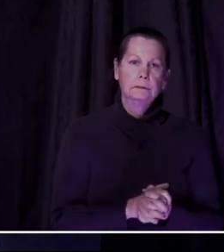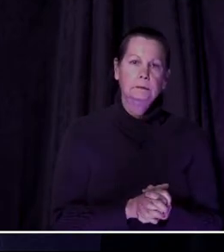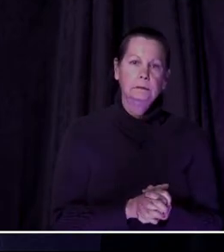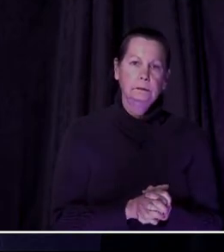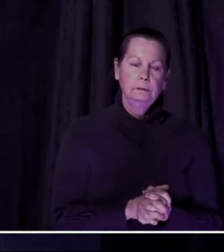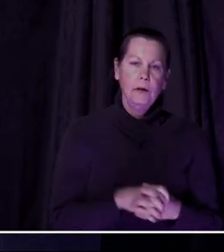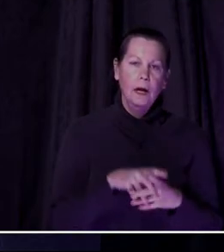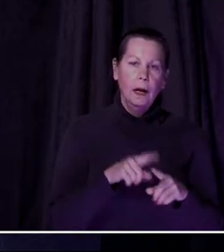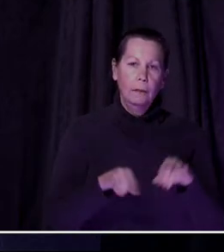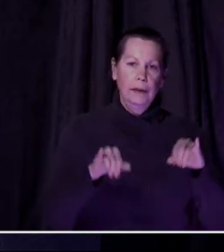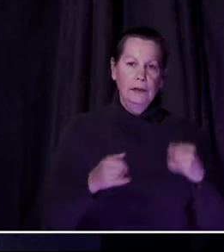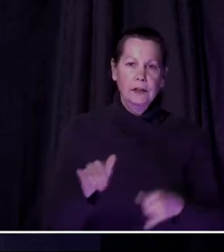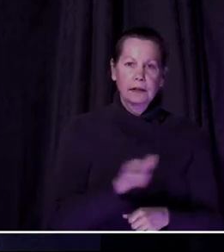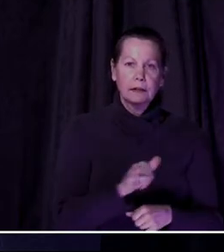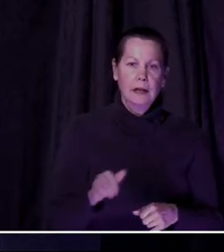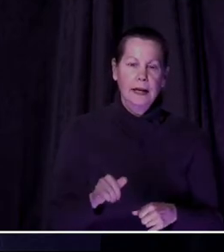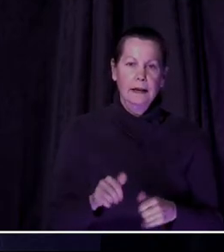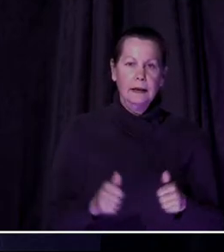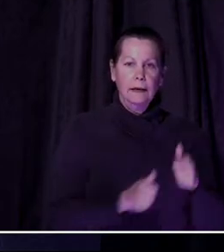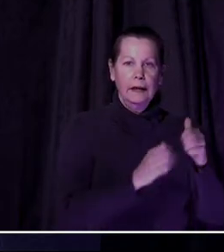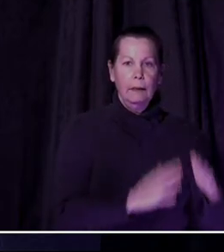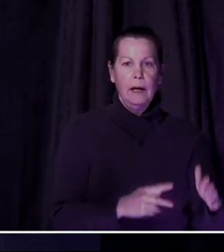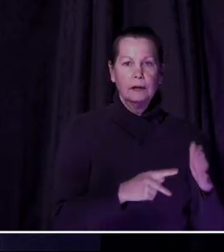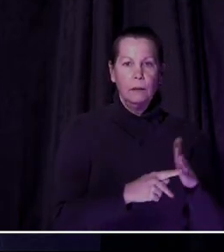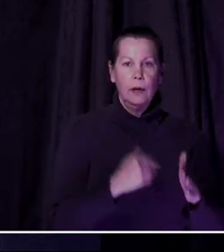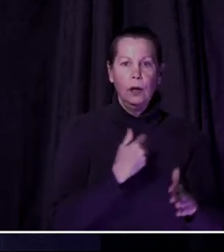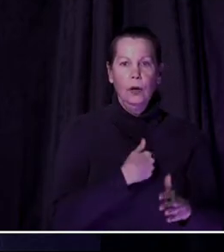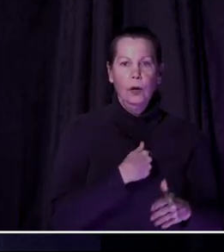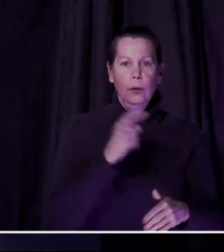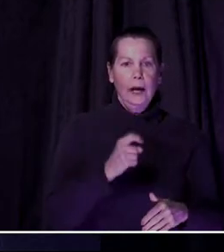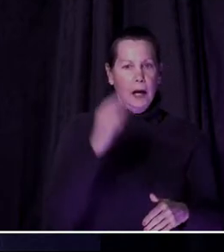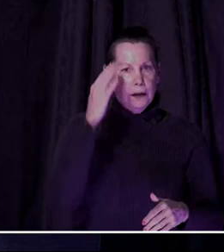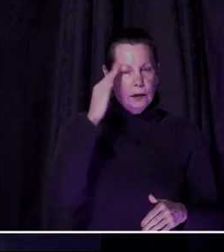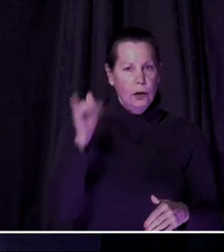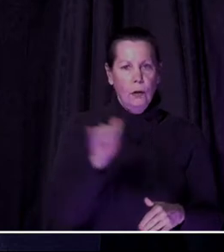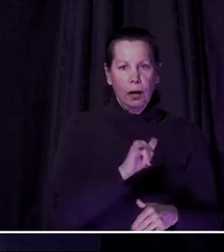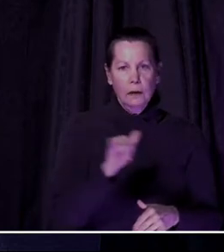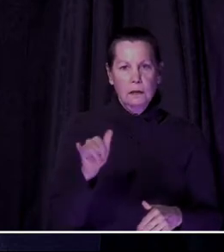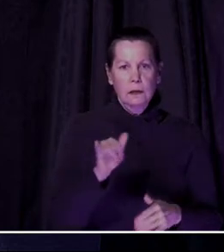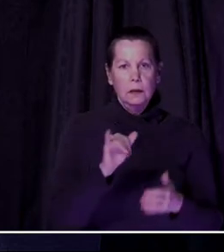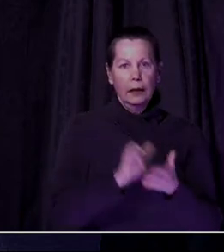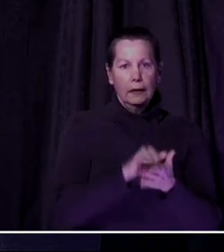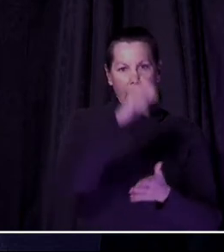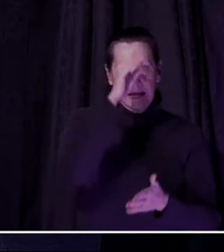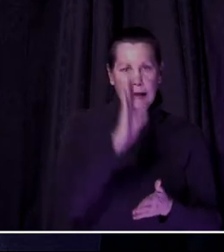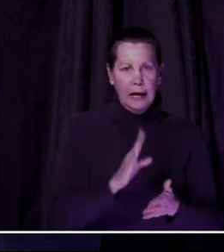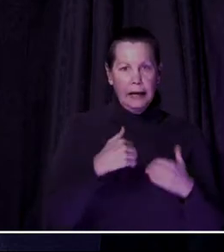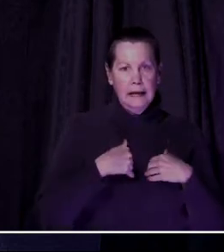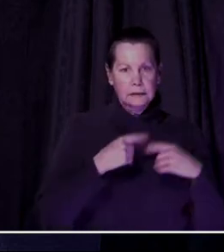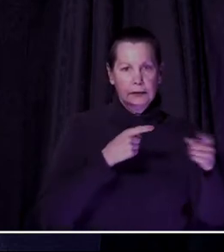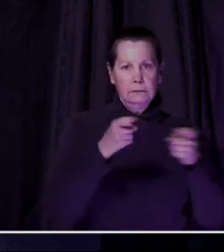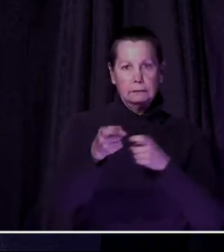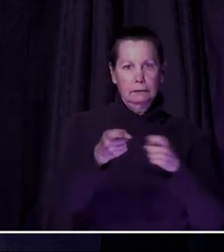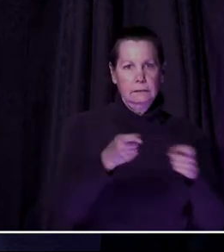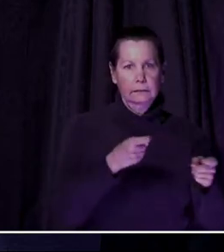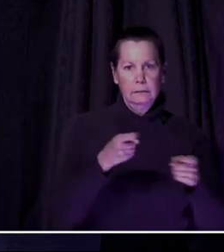But just like Apostle Paul, we ought to know also that God's got us.